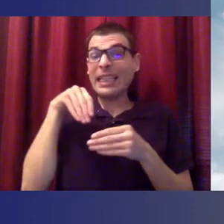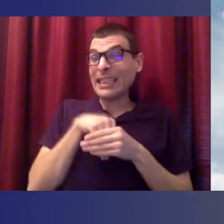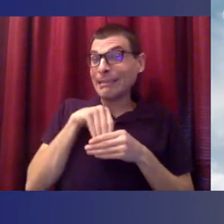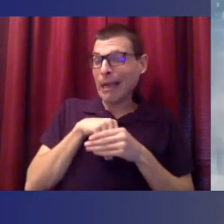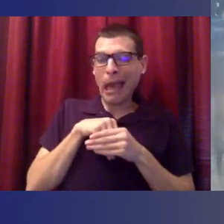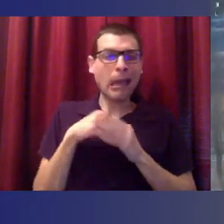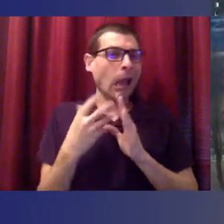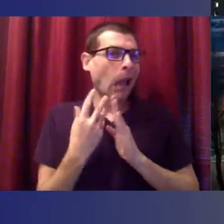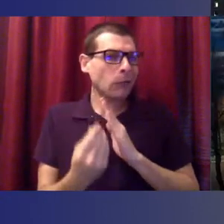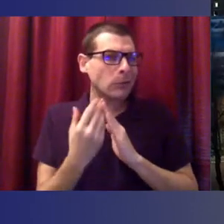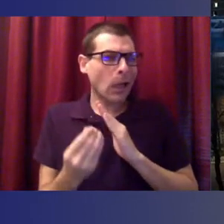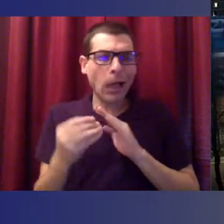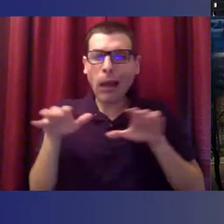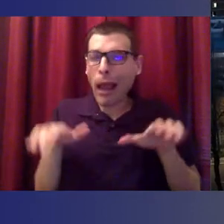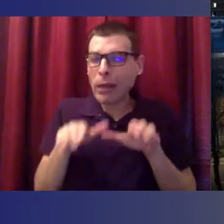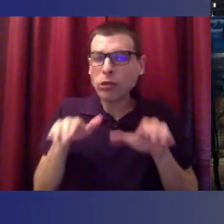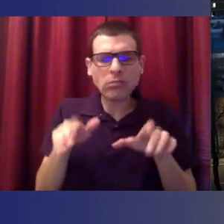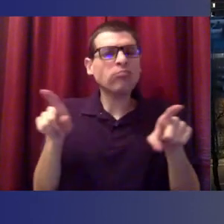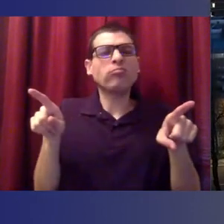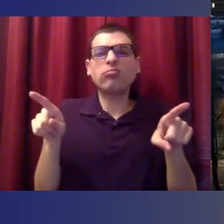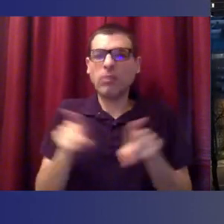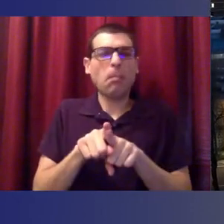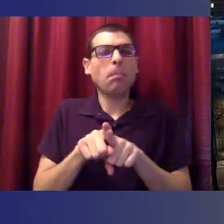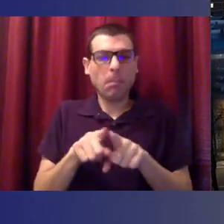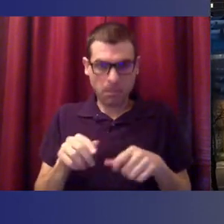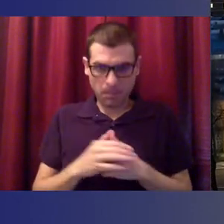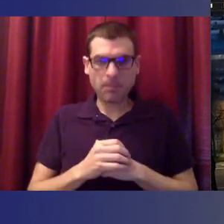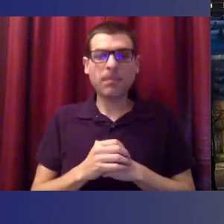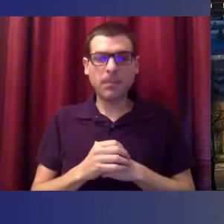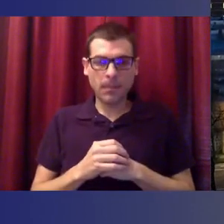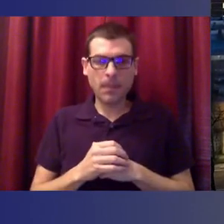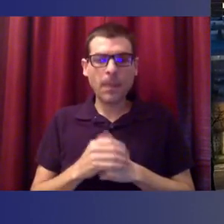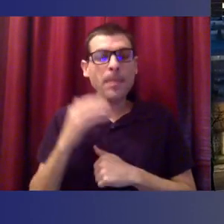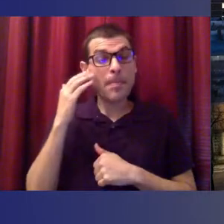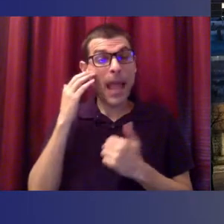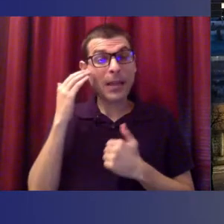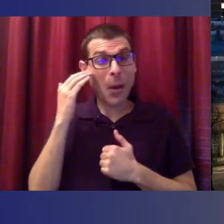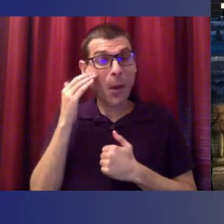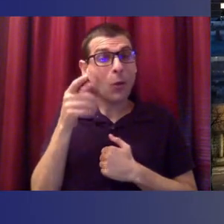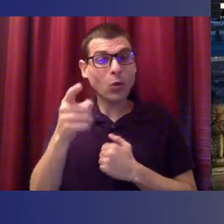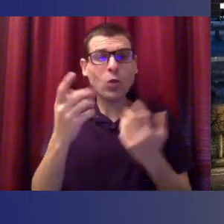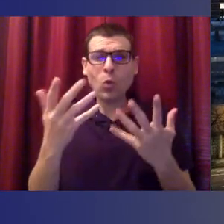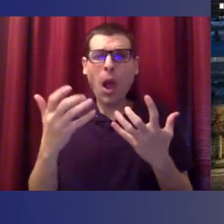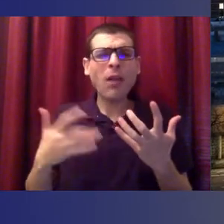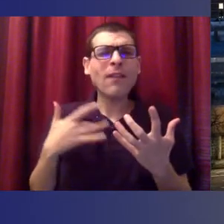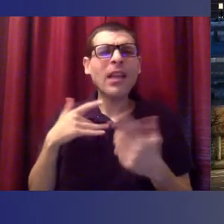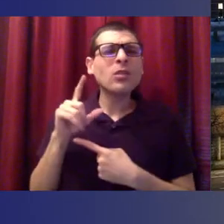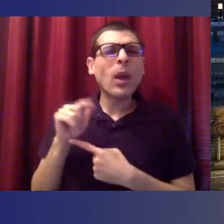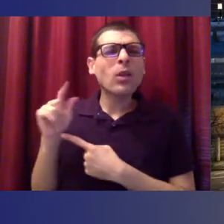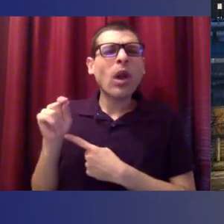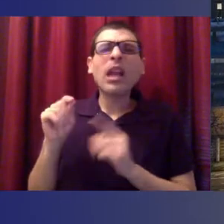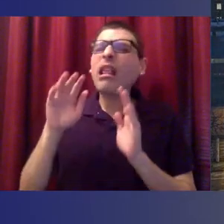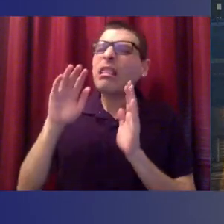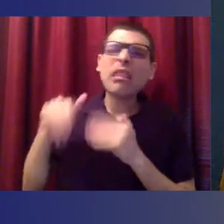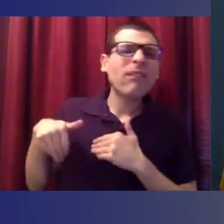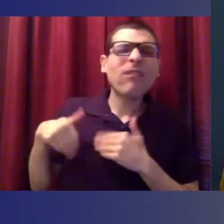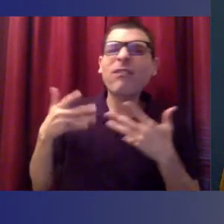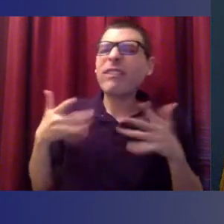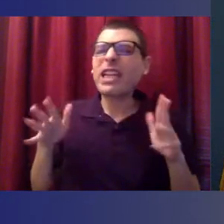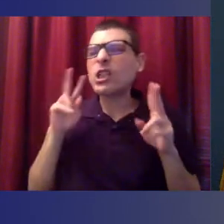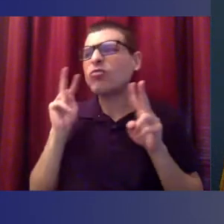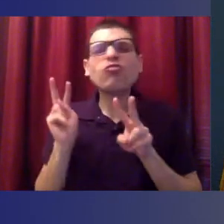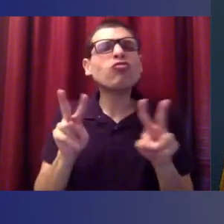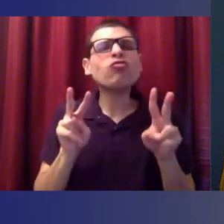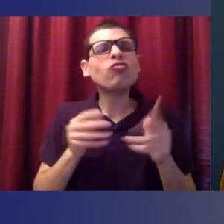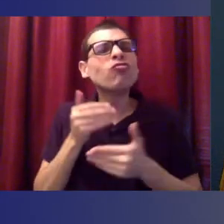out. I know that we are all eager to leave behind the events of the last year. But at Multnomah County, we're